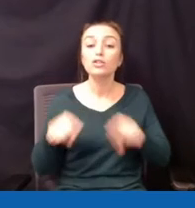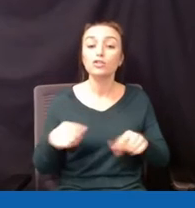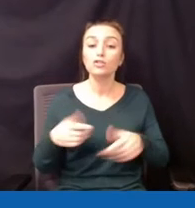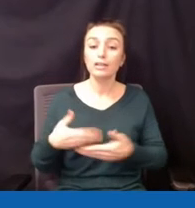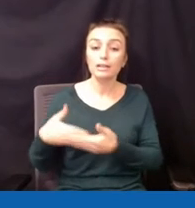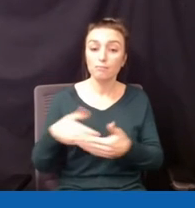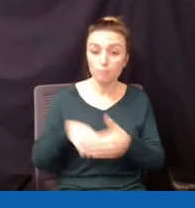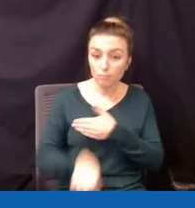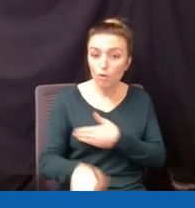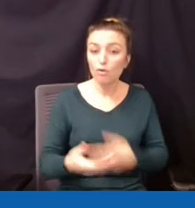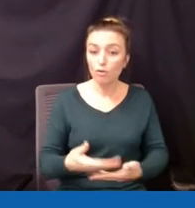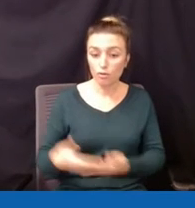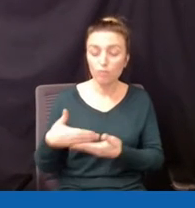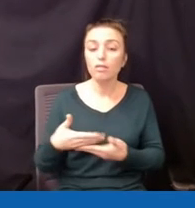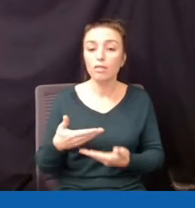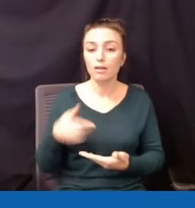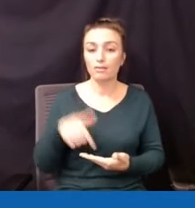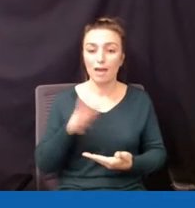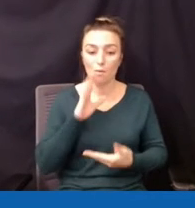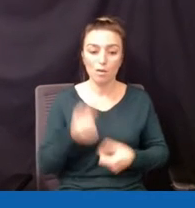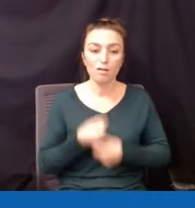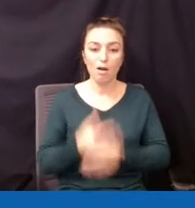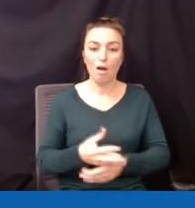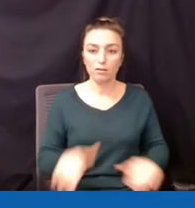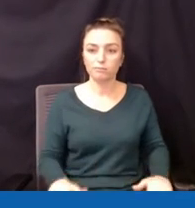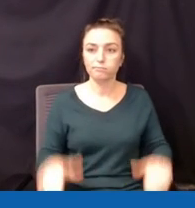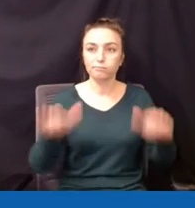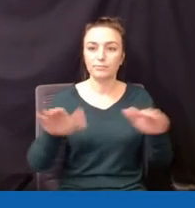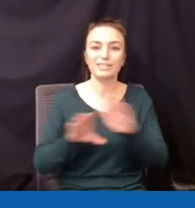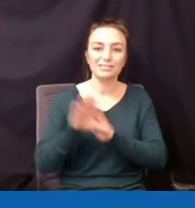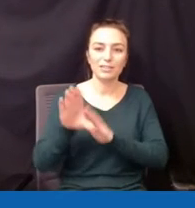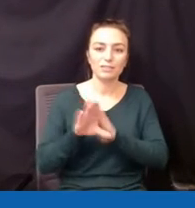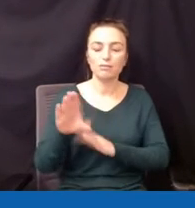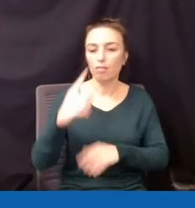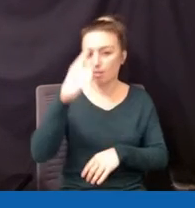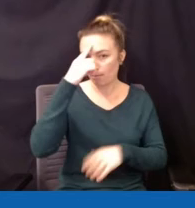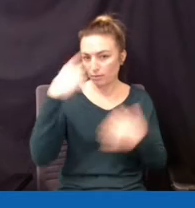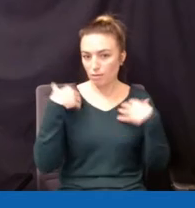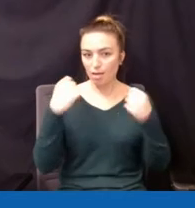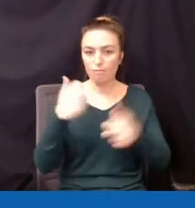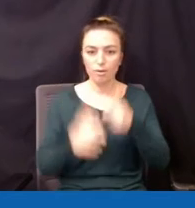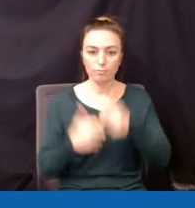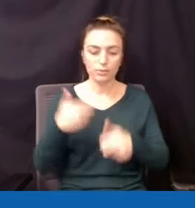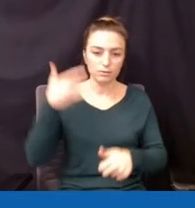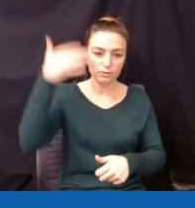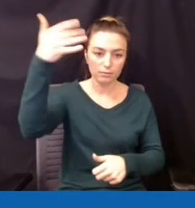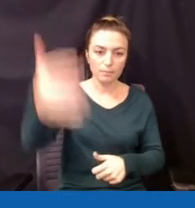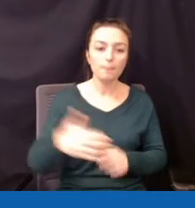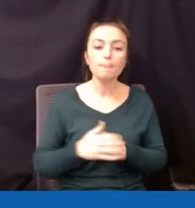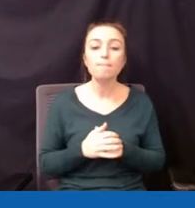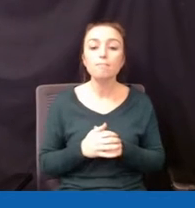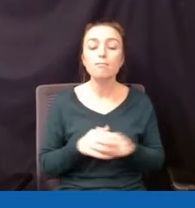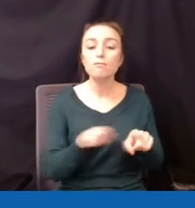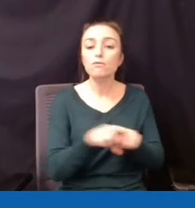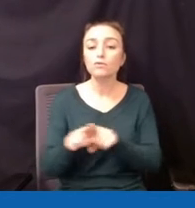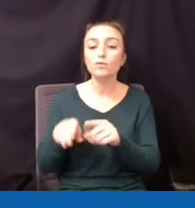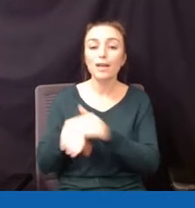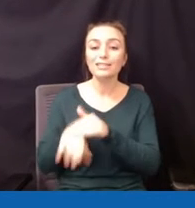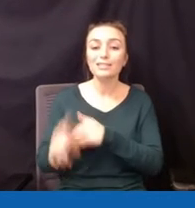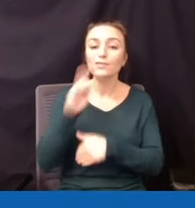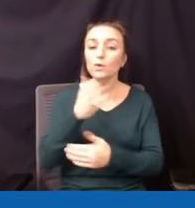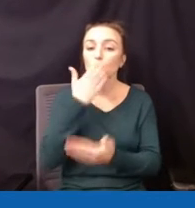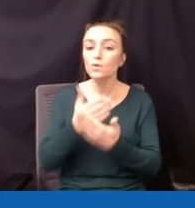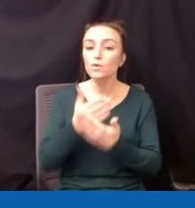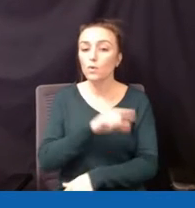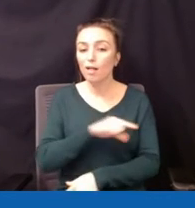increases the risk to develop mental health problems. Let's give another example, which is that access to good quality education is known to be one